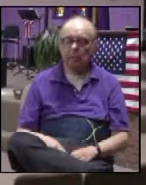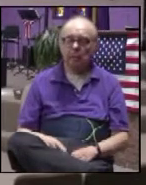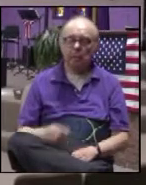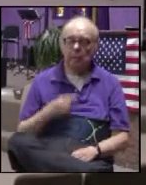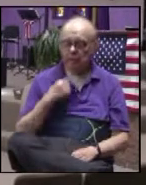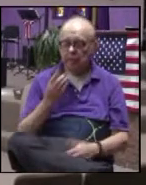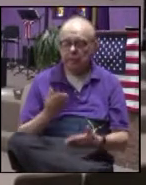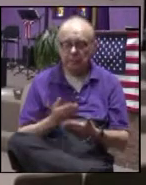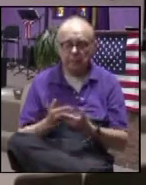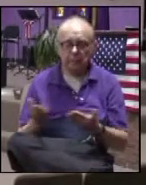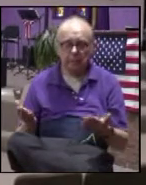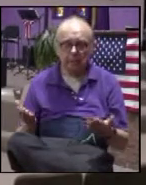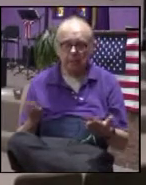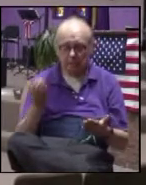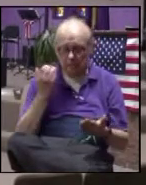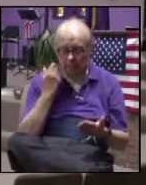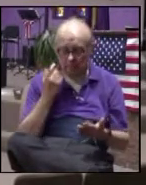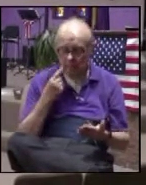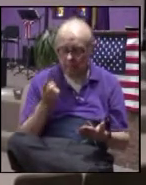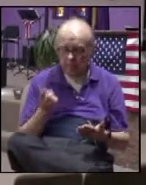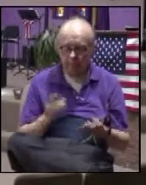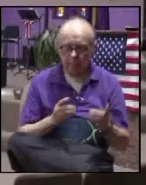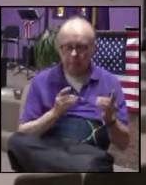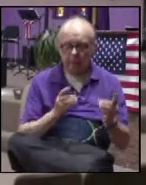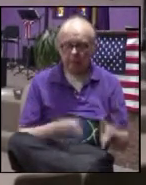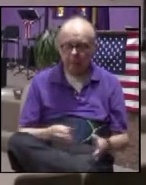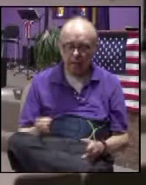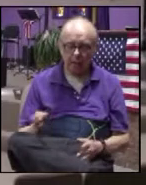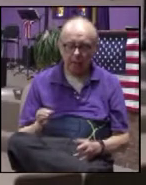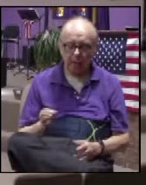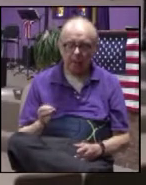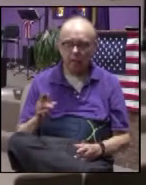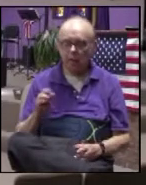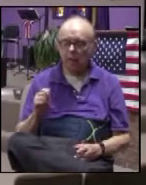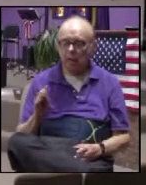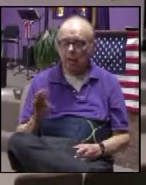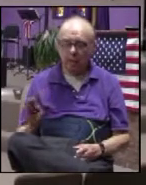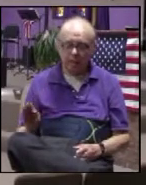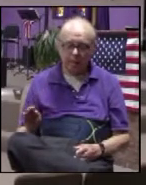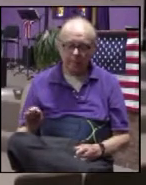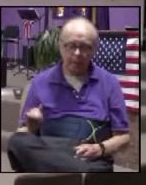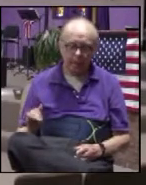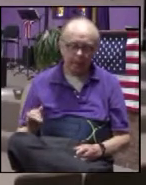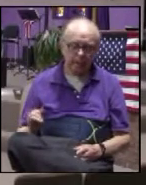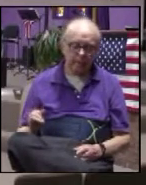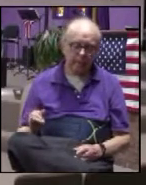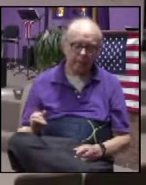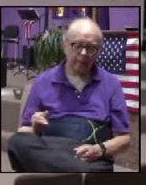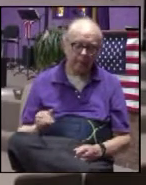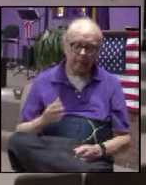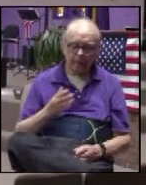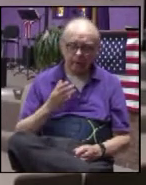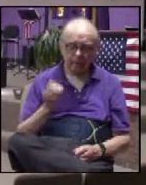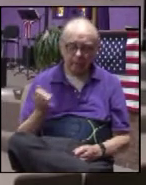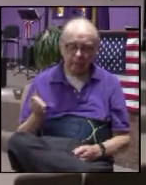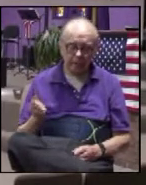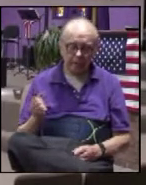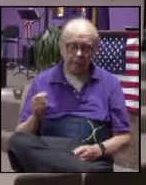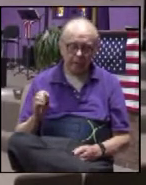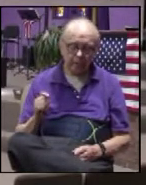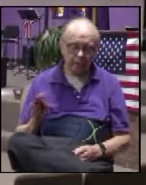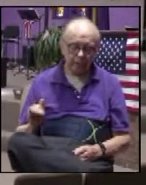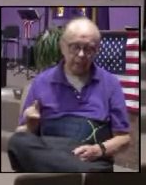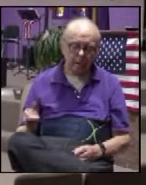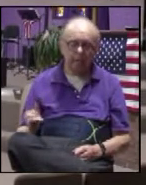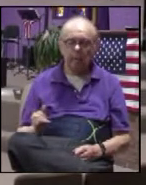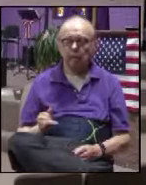say this to you. If you are a disciple of the rabbi, the greatest rabbi there ever was